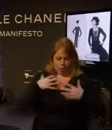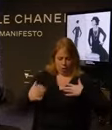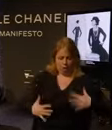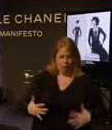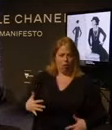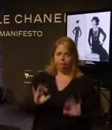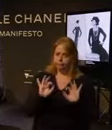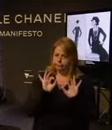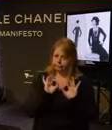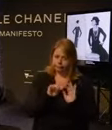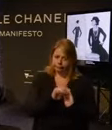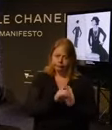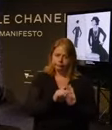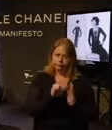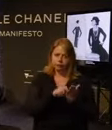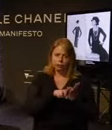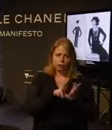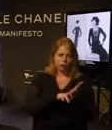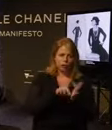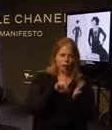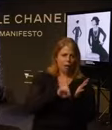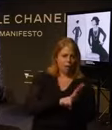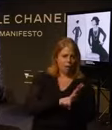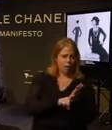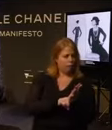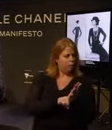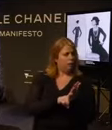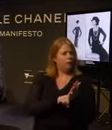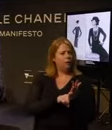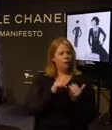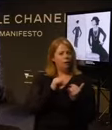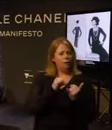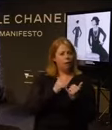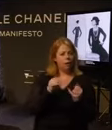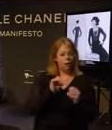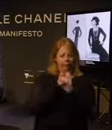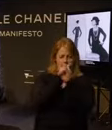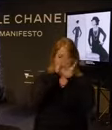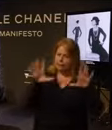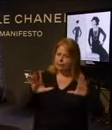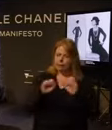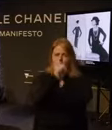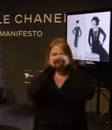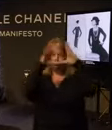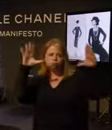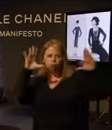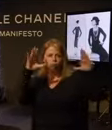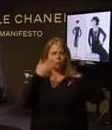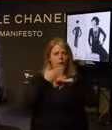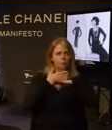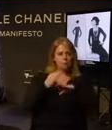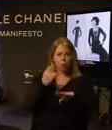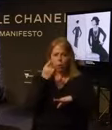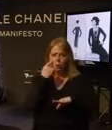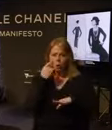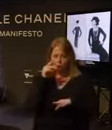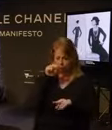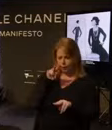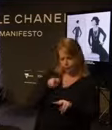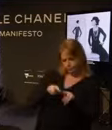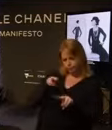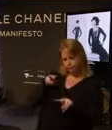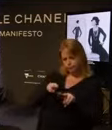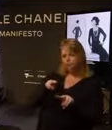But Chanel had such an incredibly astute vision, you know, this modernist eye where she could look at a garment